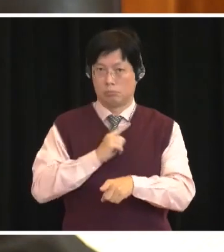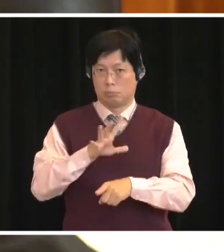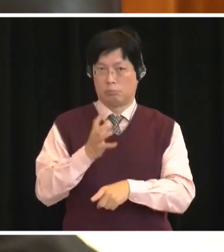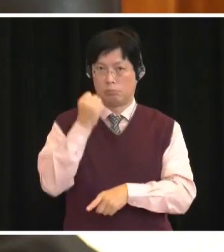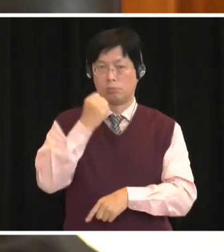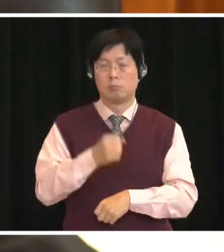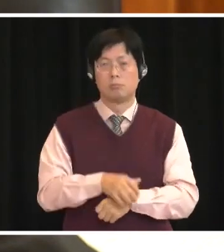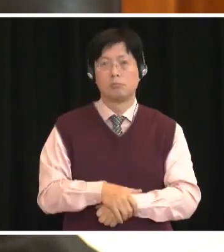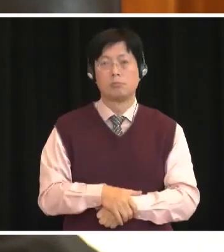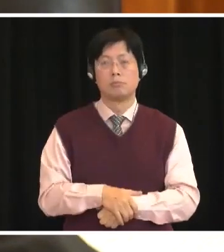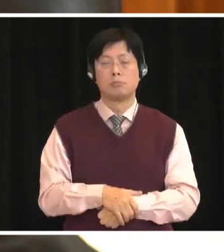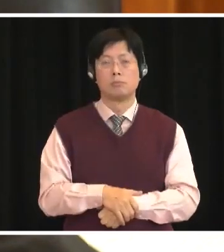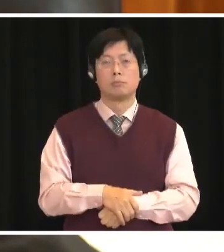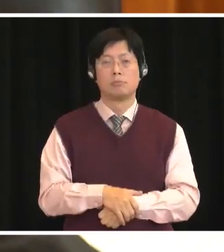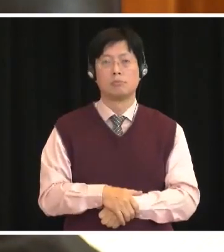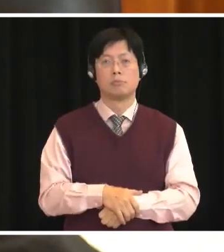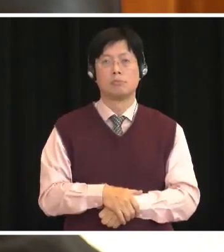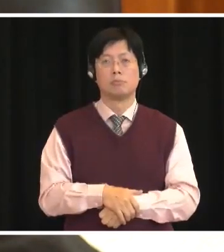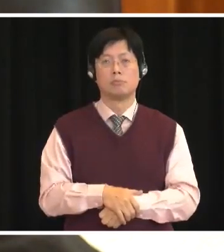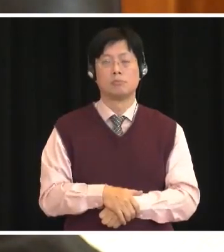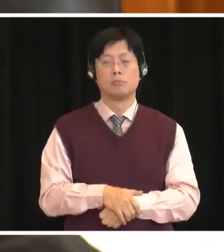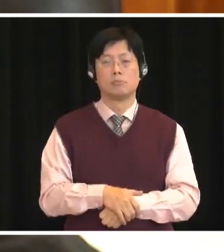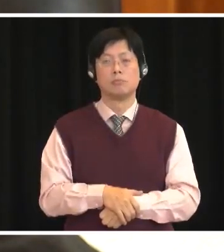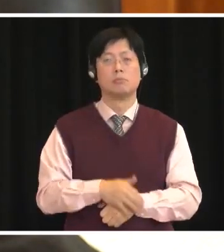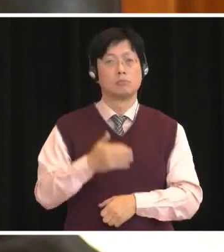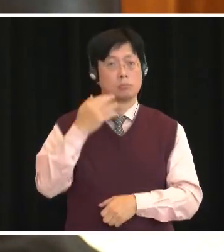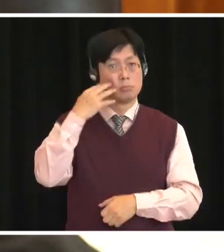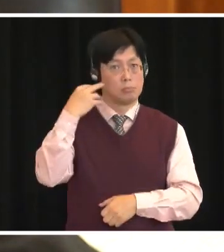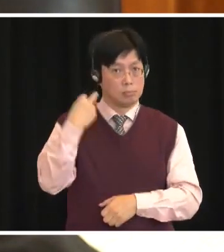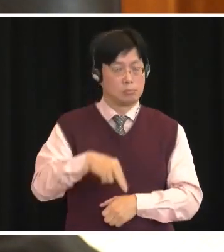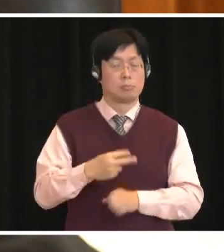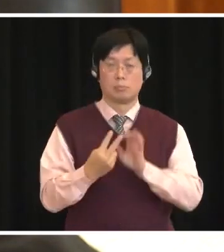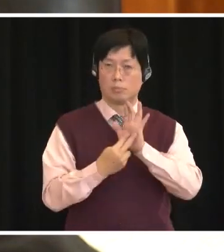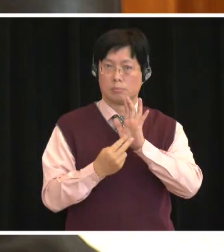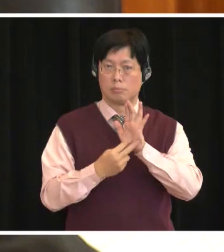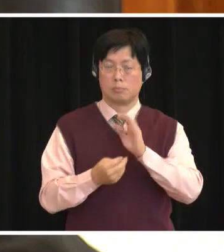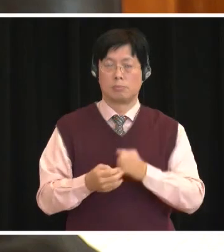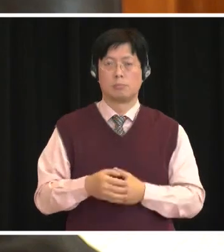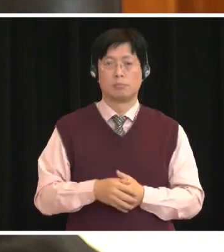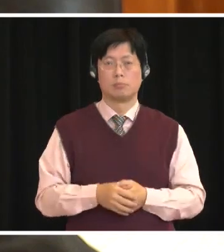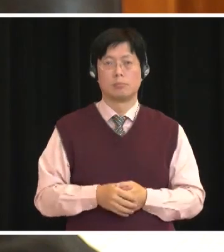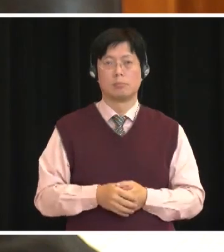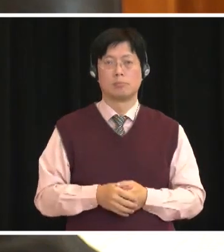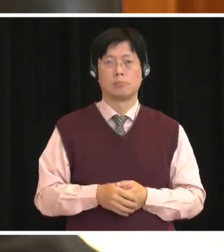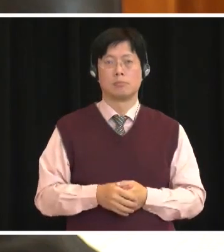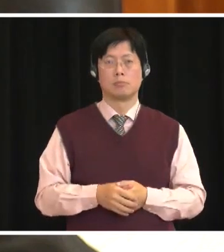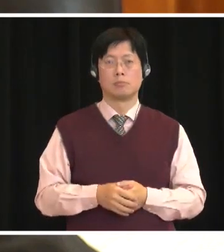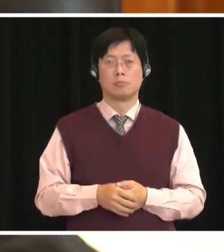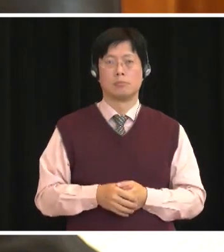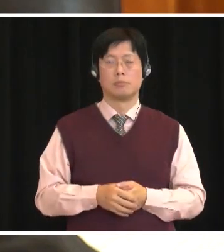children have the right to legal representation during police investigation.